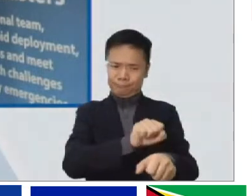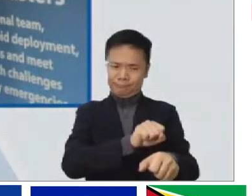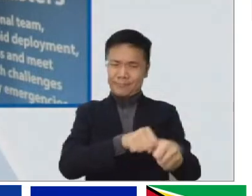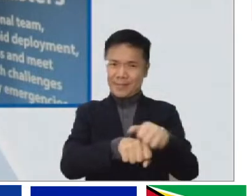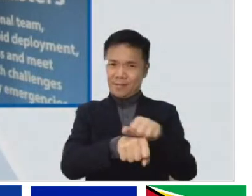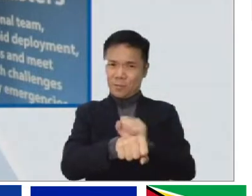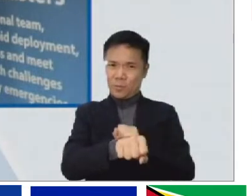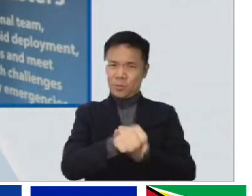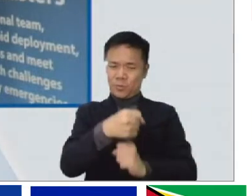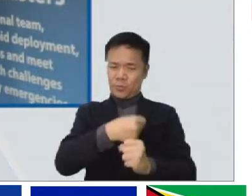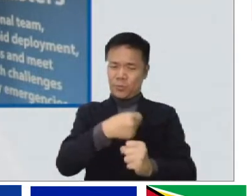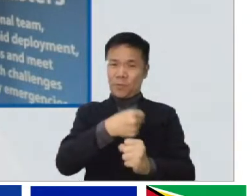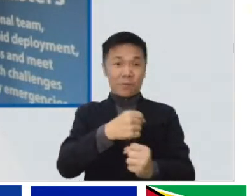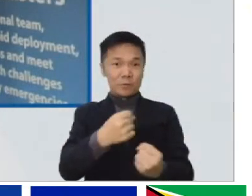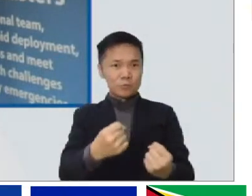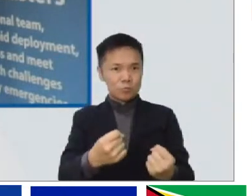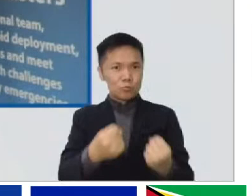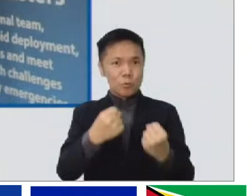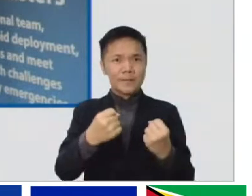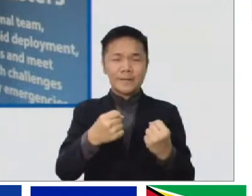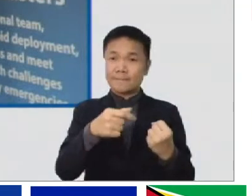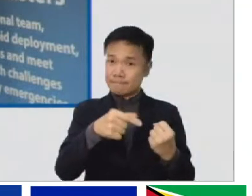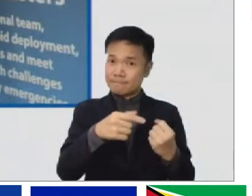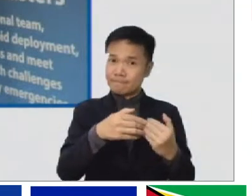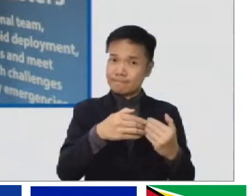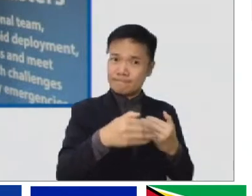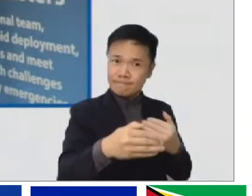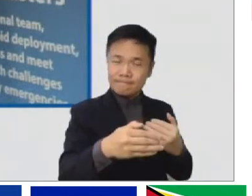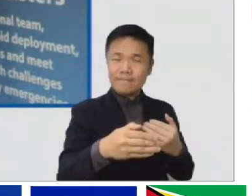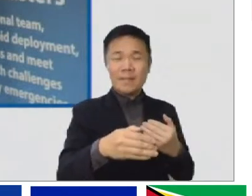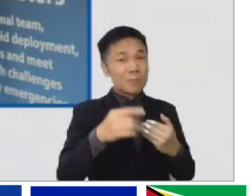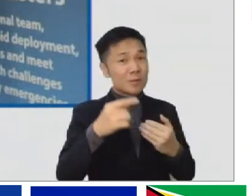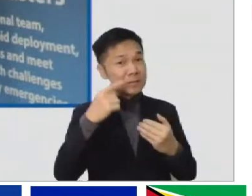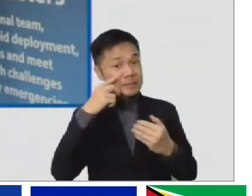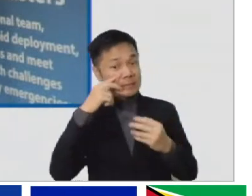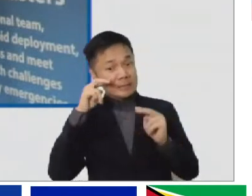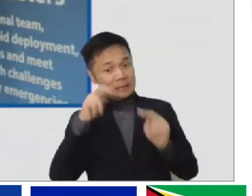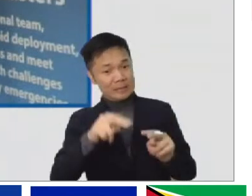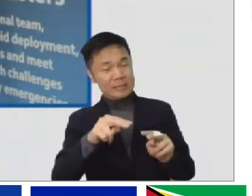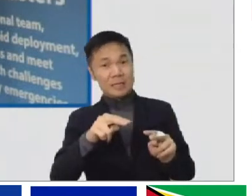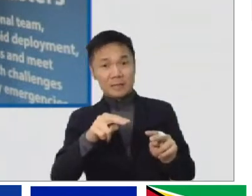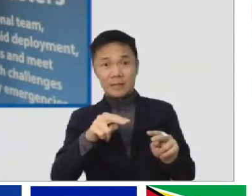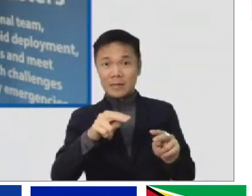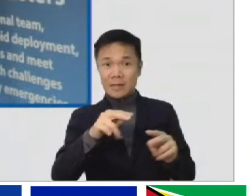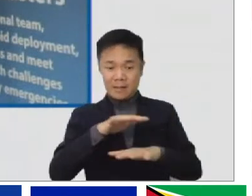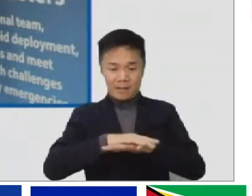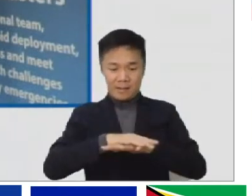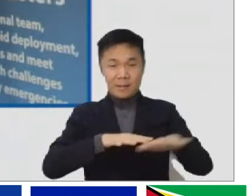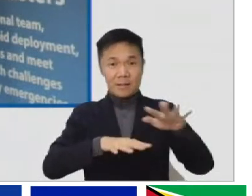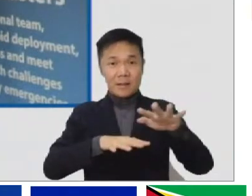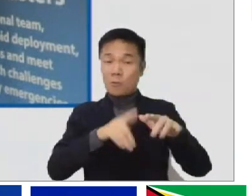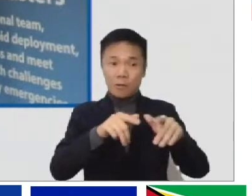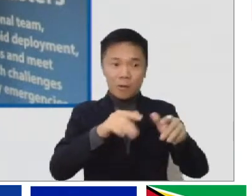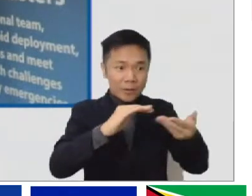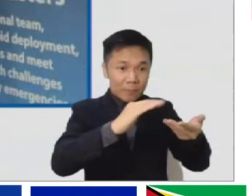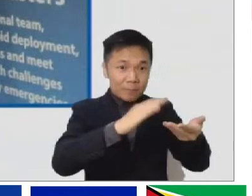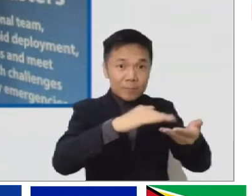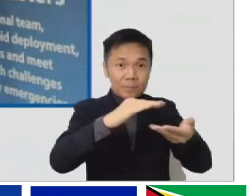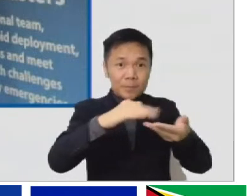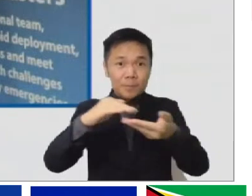to acknowledge the importance of intersectorial response on risk, on